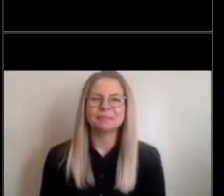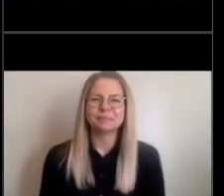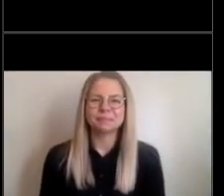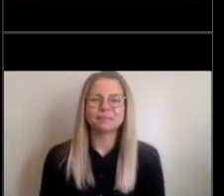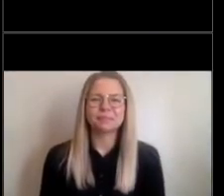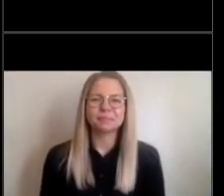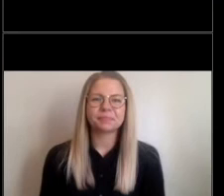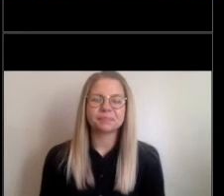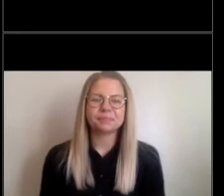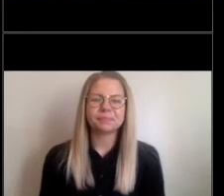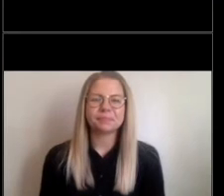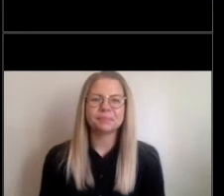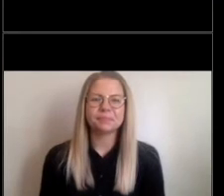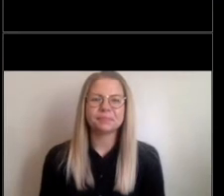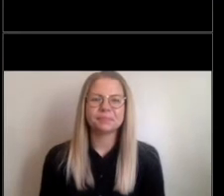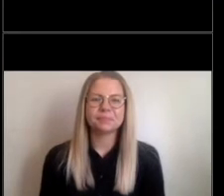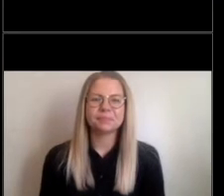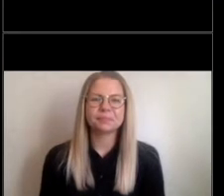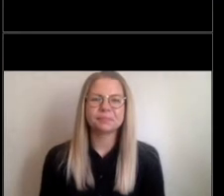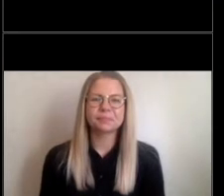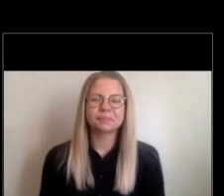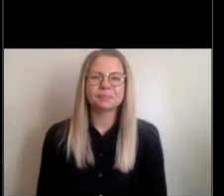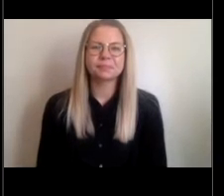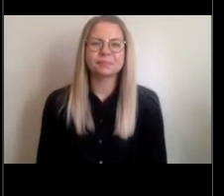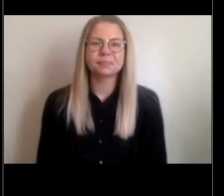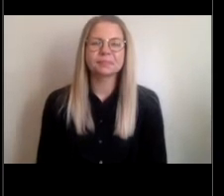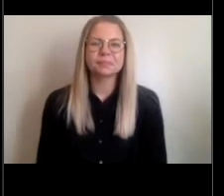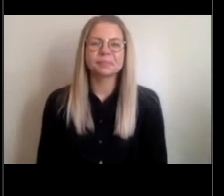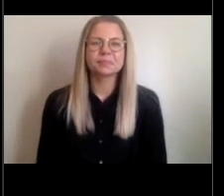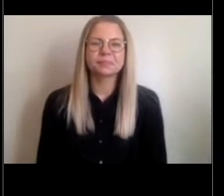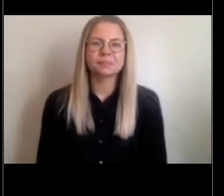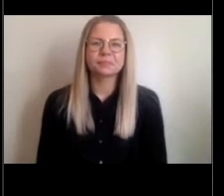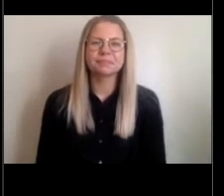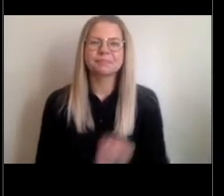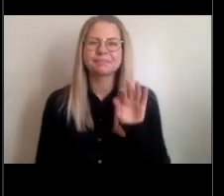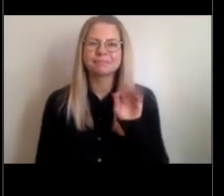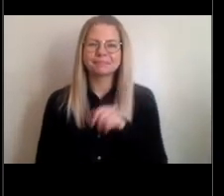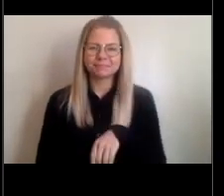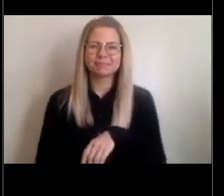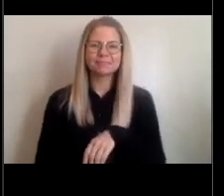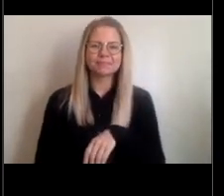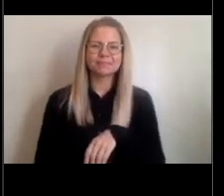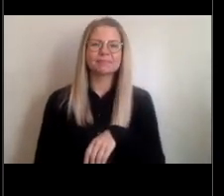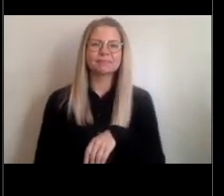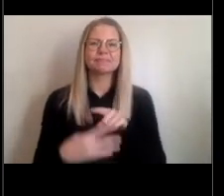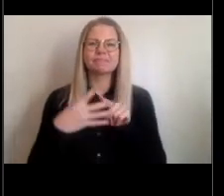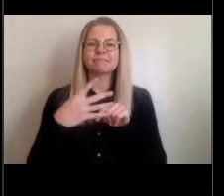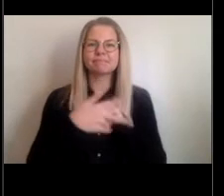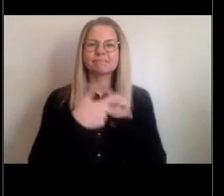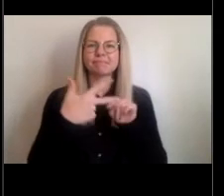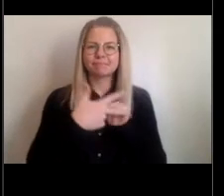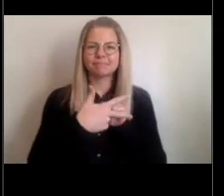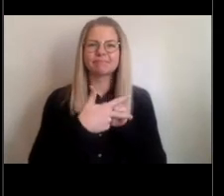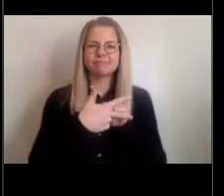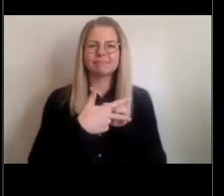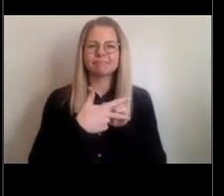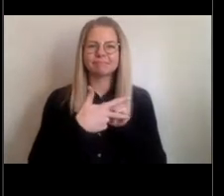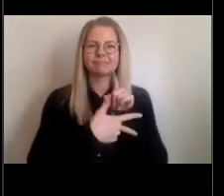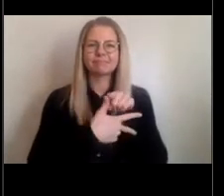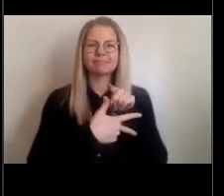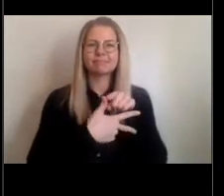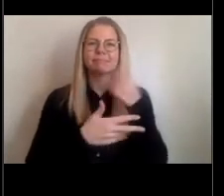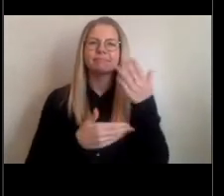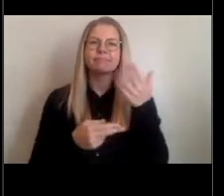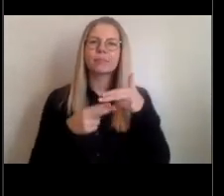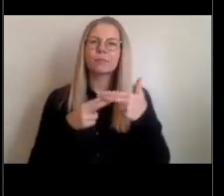longest life? Is it having a low weight, a low blood pressure, and a low cholesterol? Is it being a non-smoker or someone who exercises?